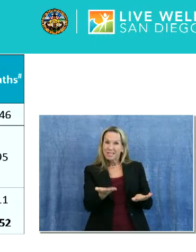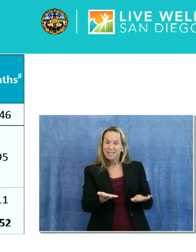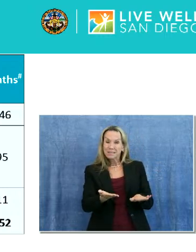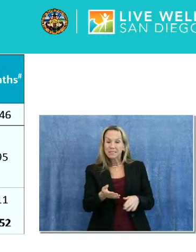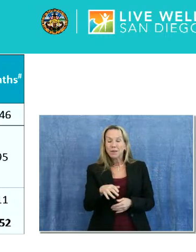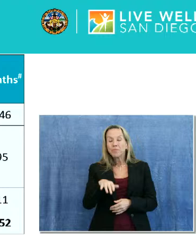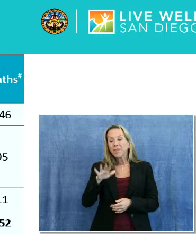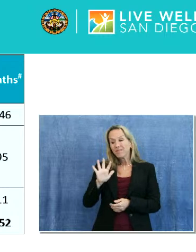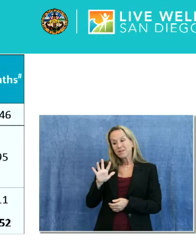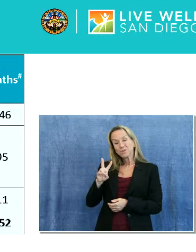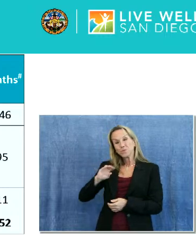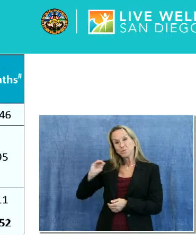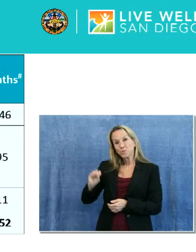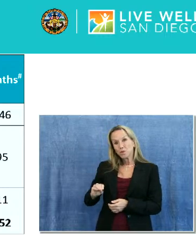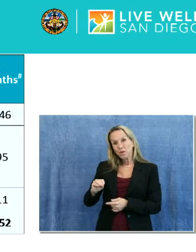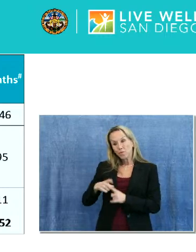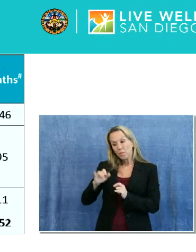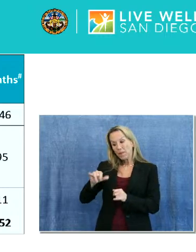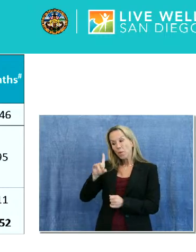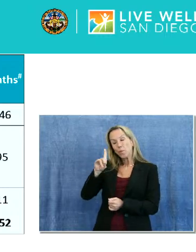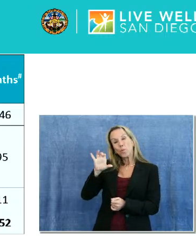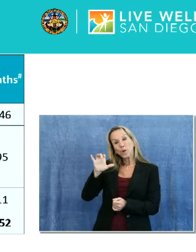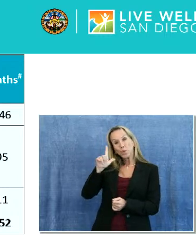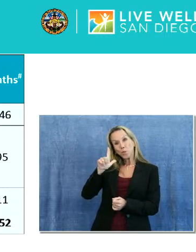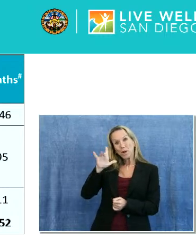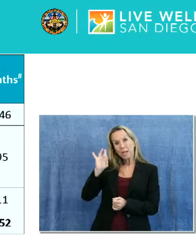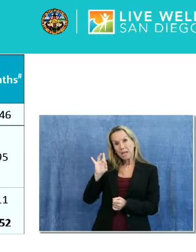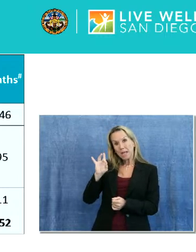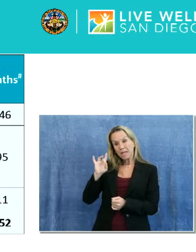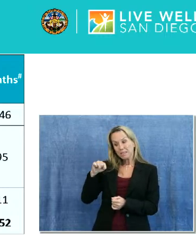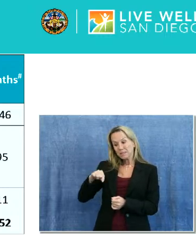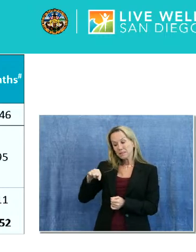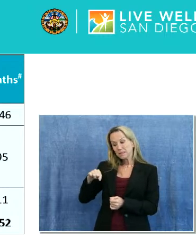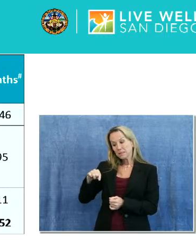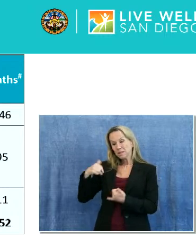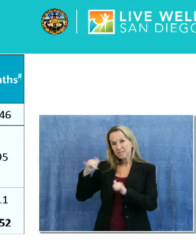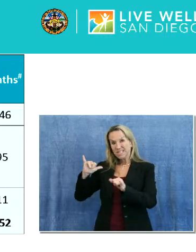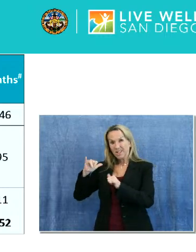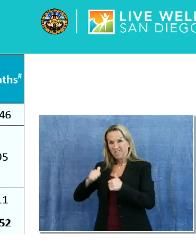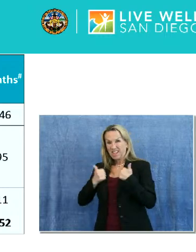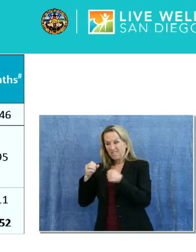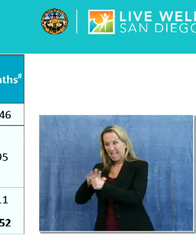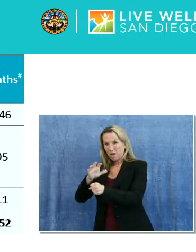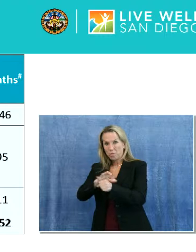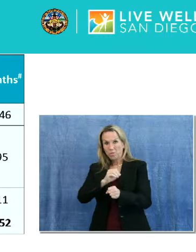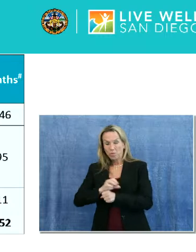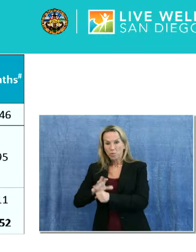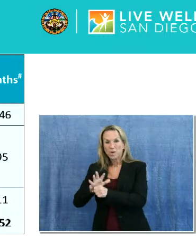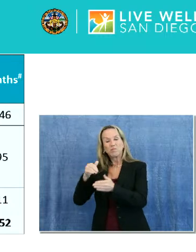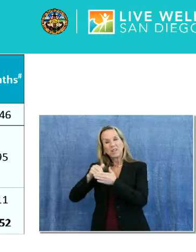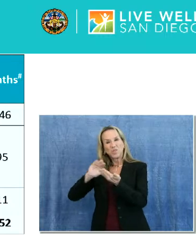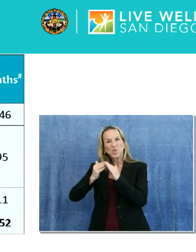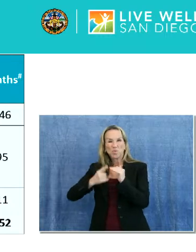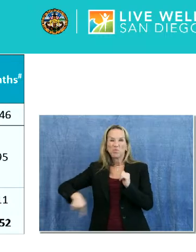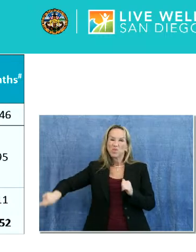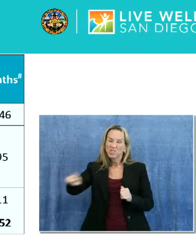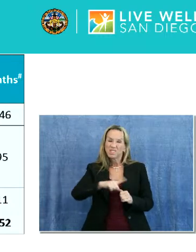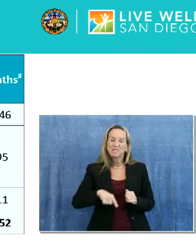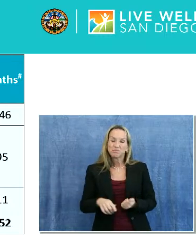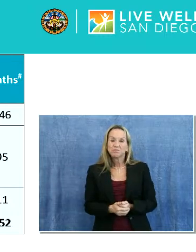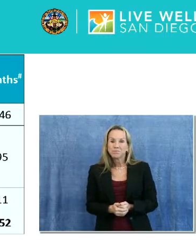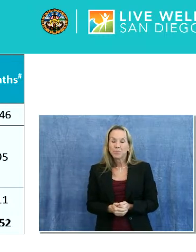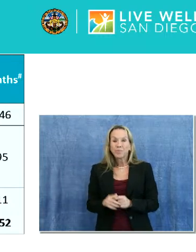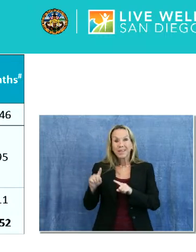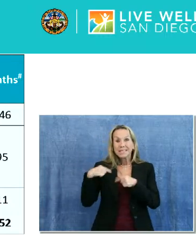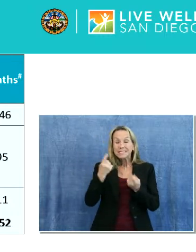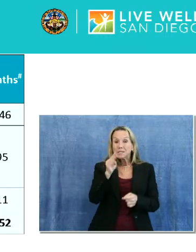or 52%, of the 128 active outbreaks are in community setting locations.